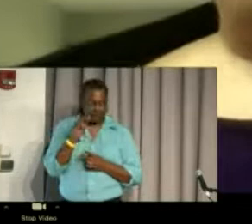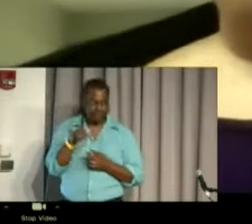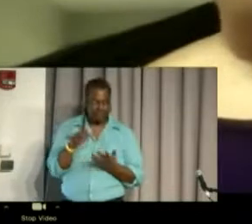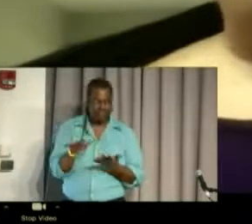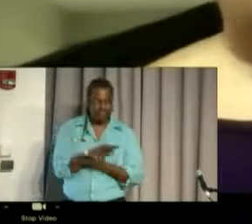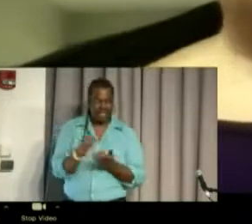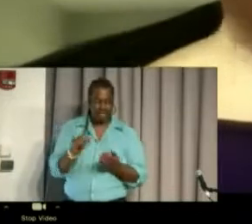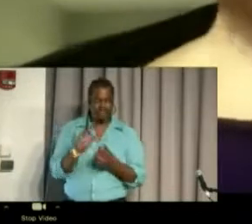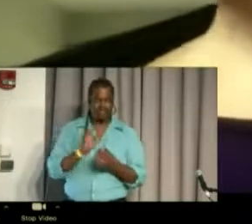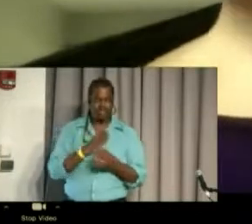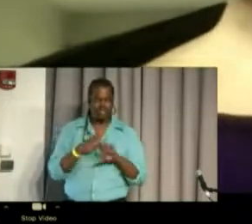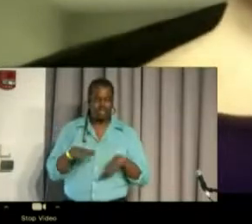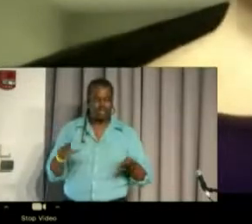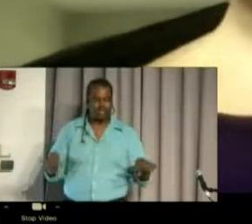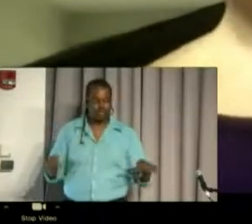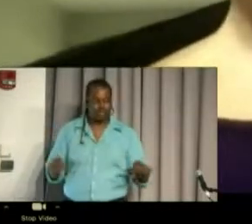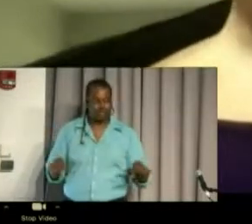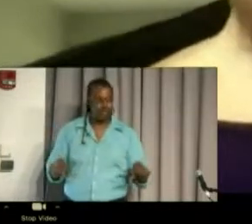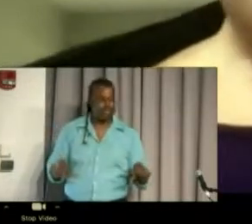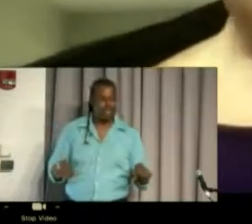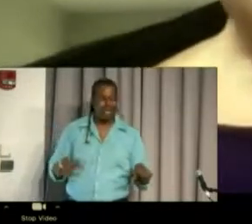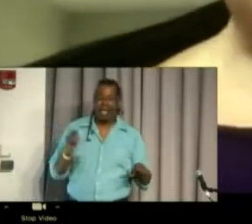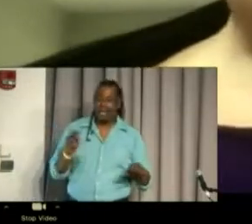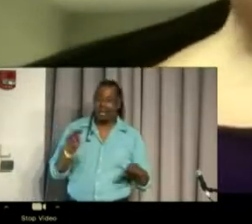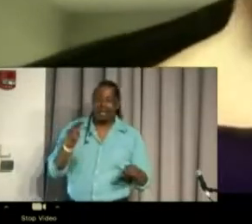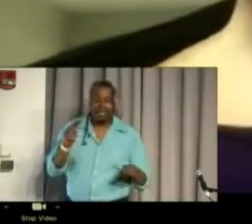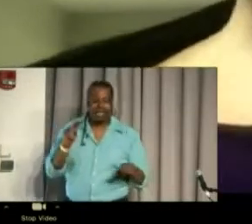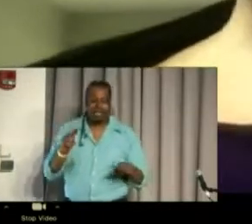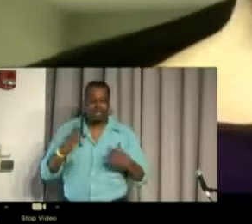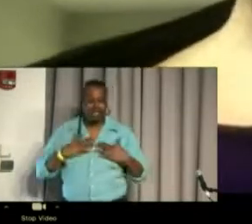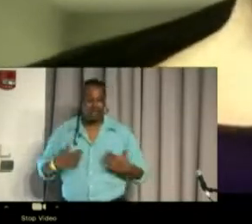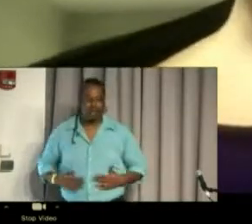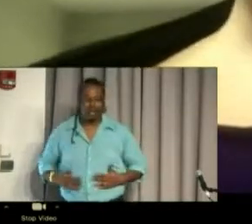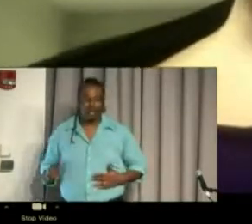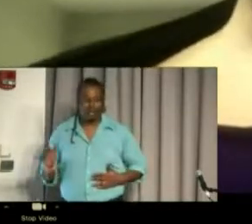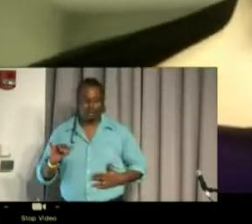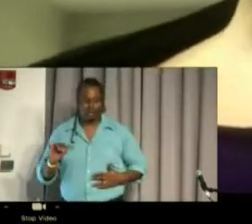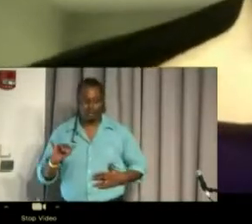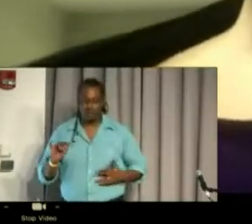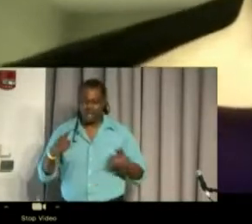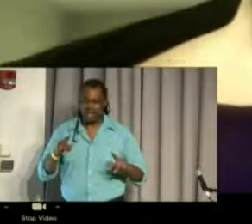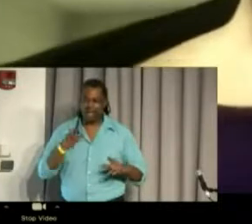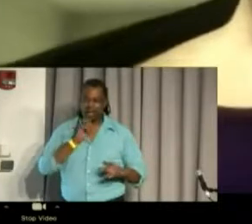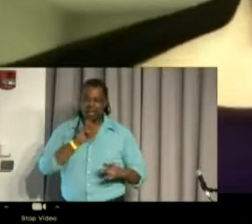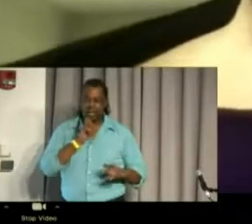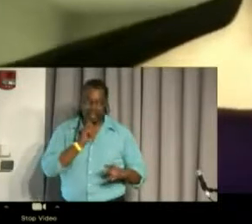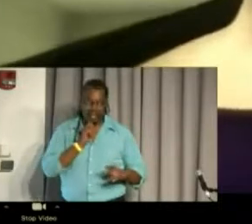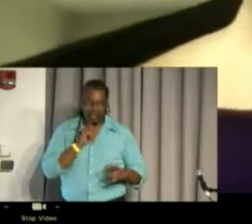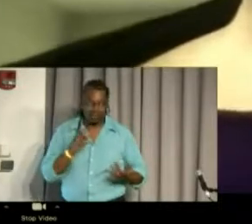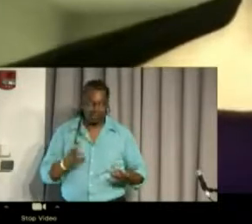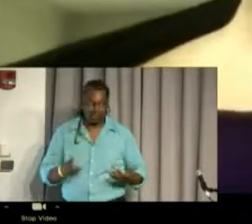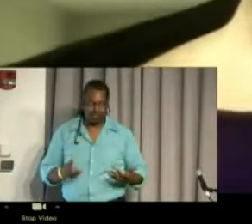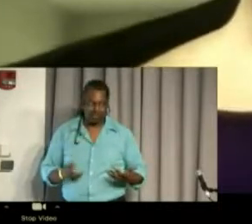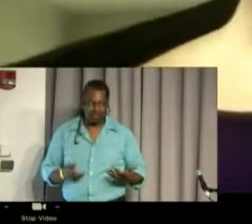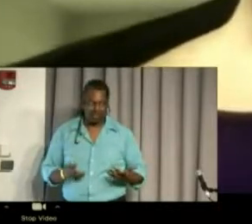damaging our children and lurking in our bodies, ready to explode as we age.